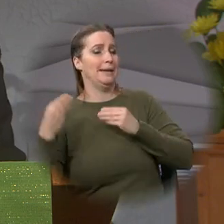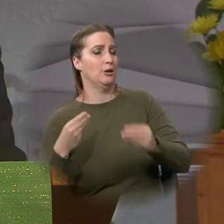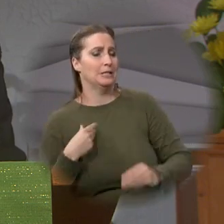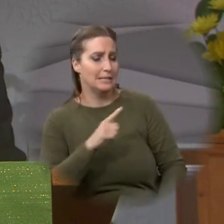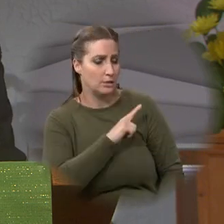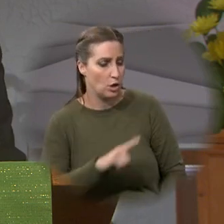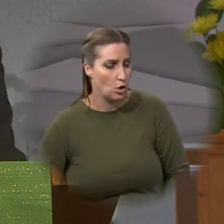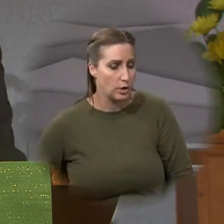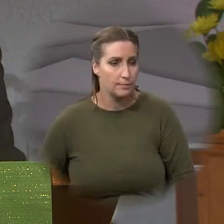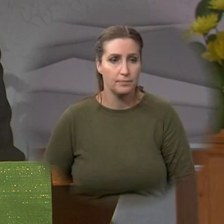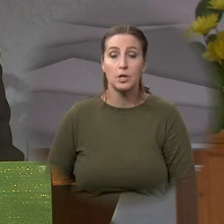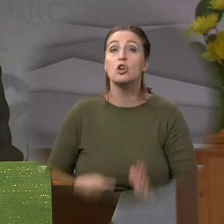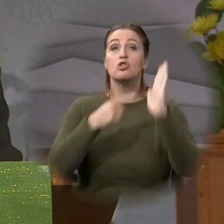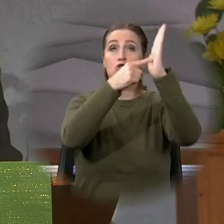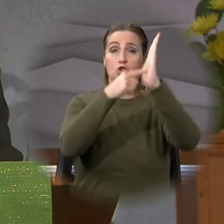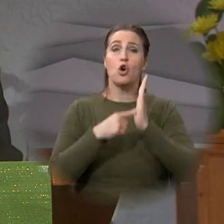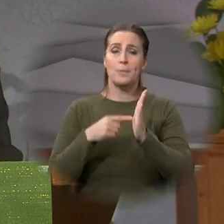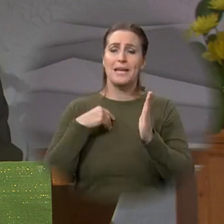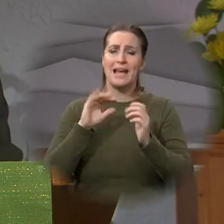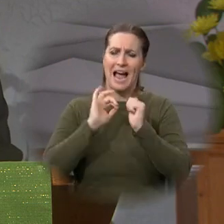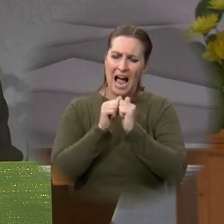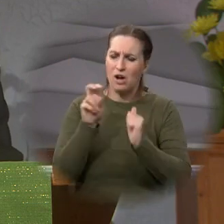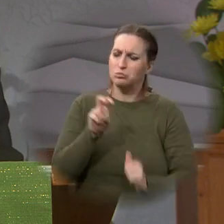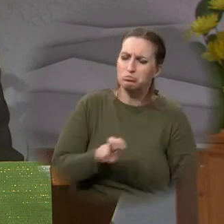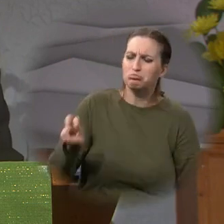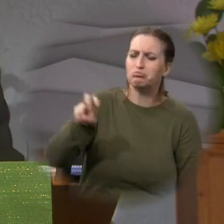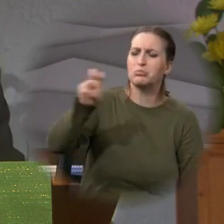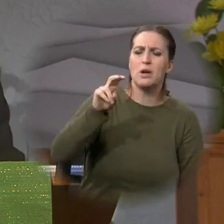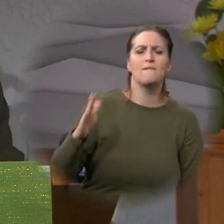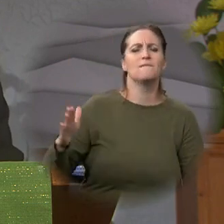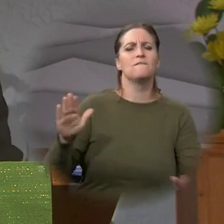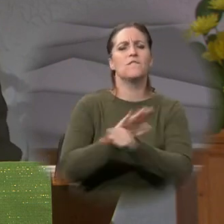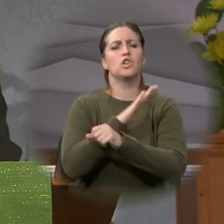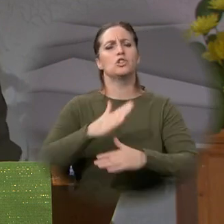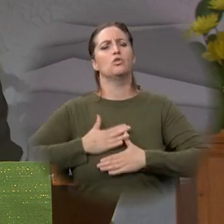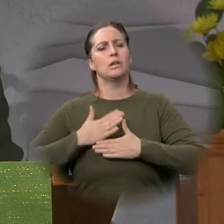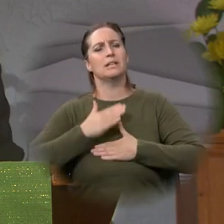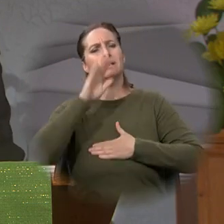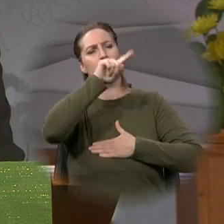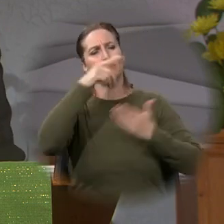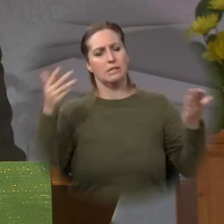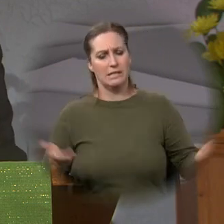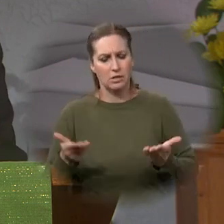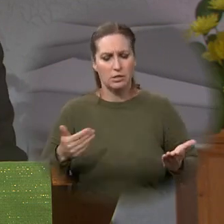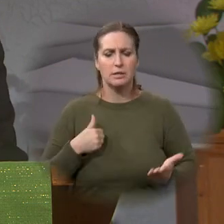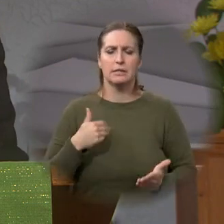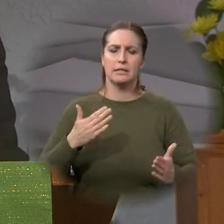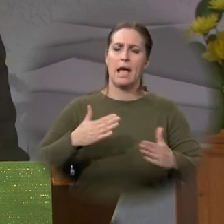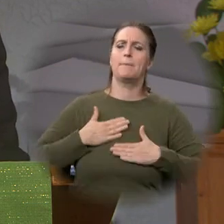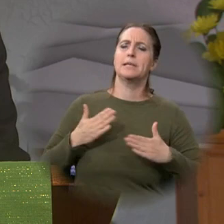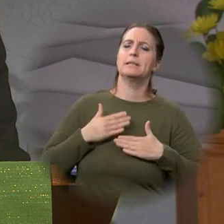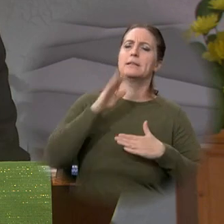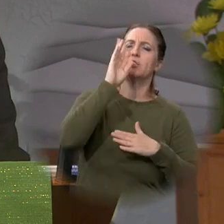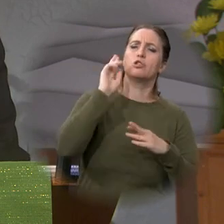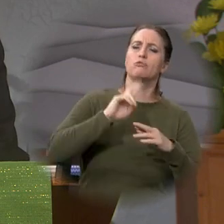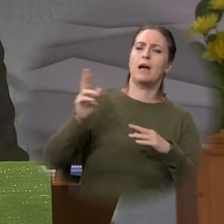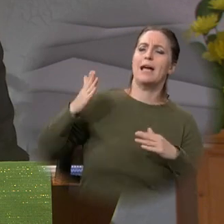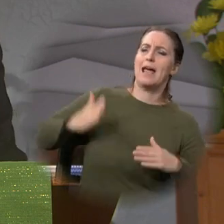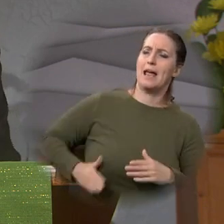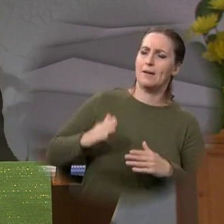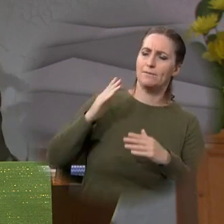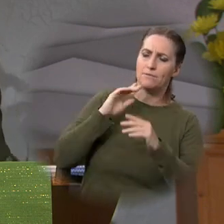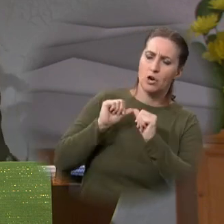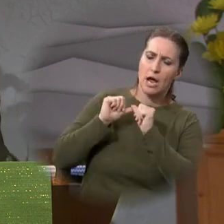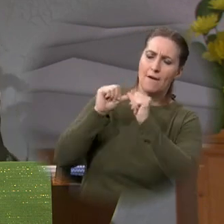You are my inheritance, O Lord. You will show me the path of life, fullness of joys in your presence, the delights at your right hand